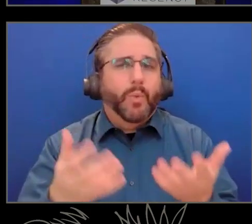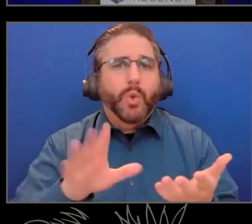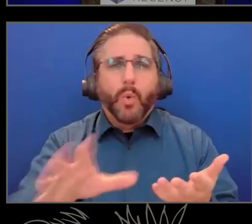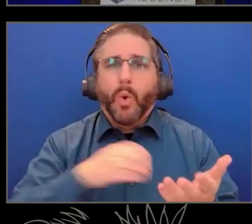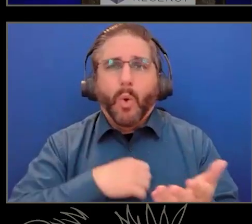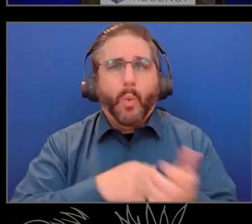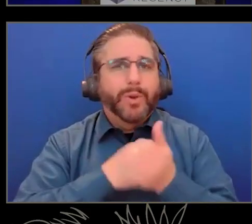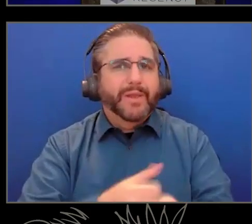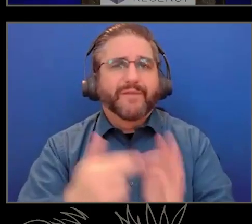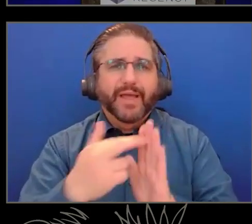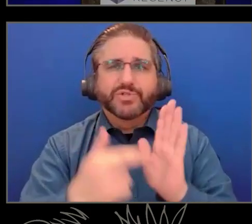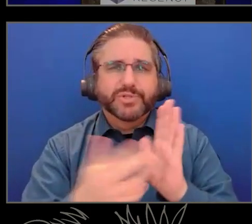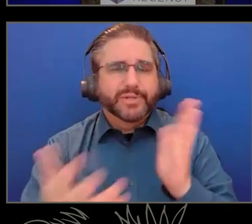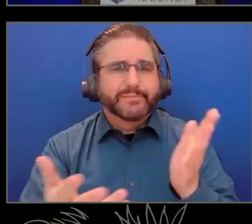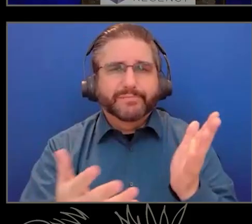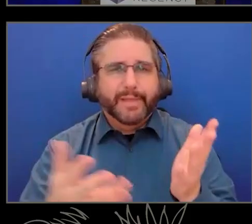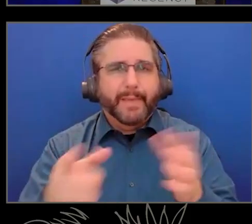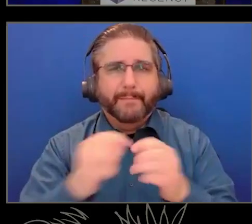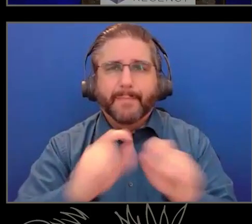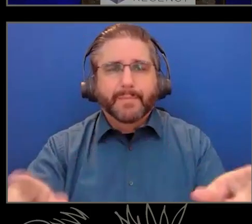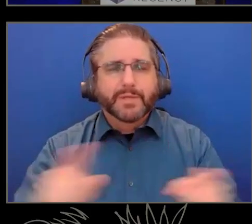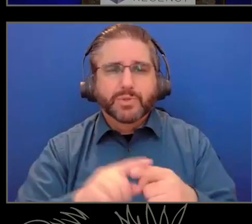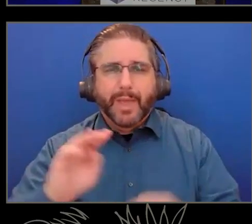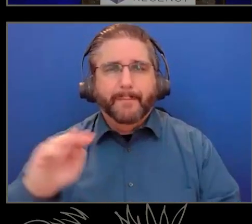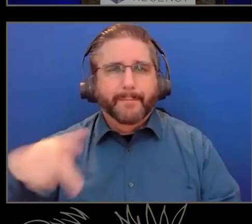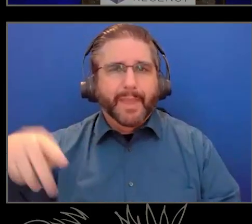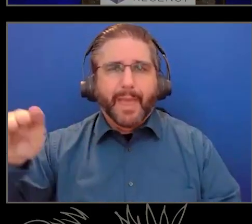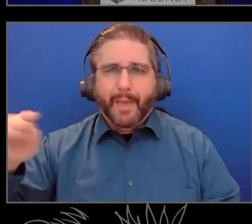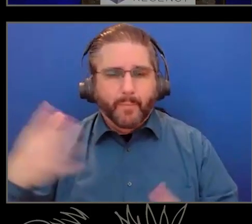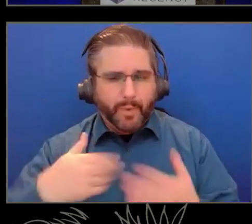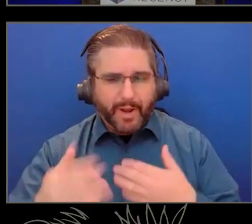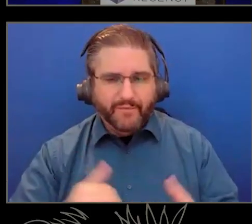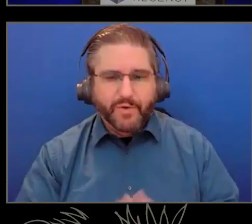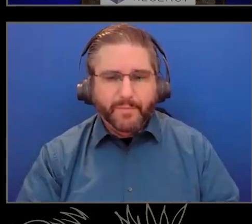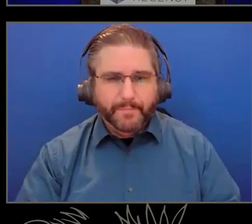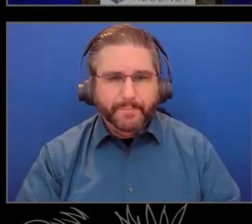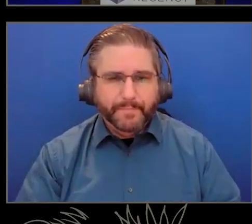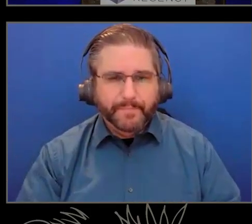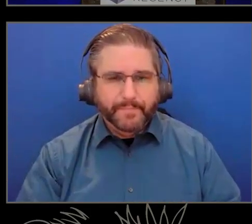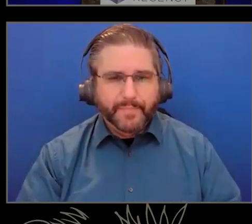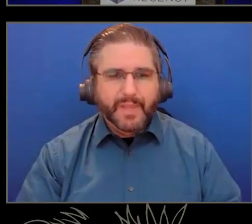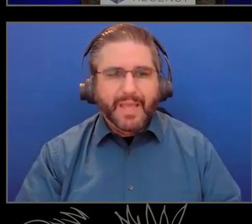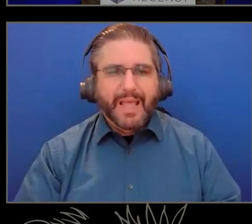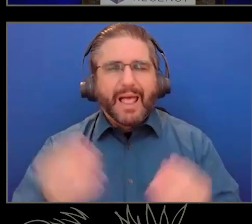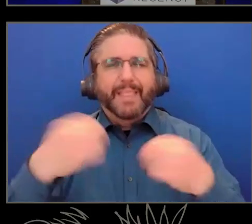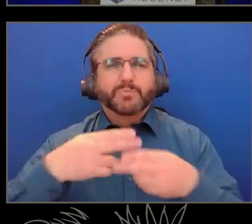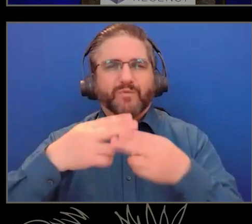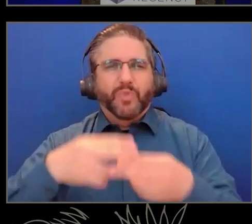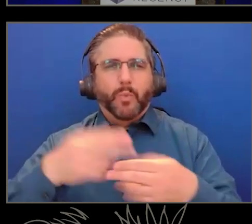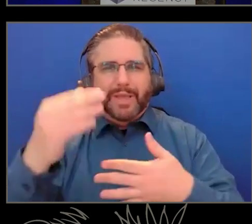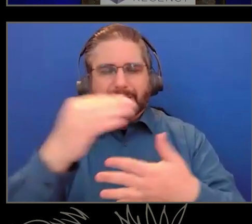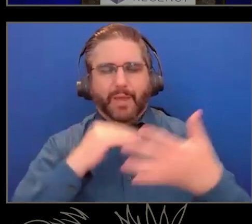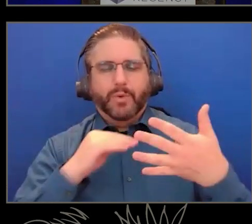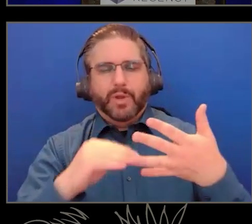and publish it to NPM or whatever. Let's move the await down into here, though, just so it's not muddying